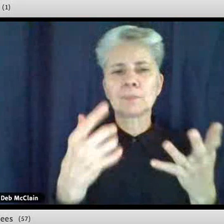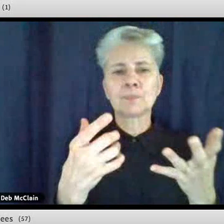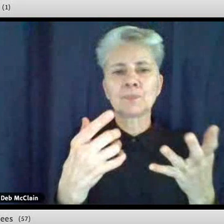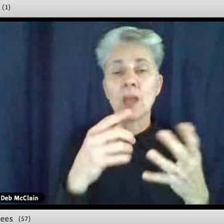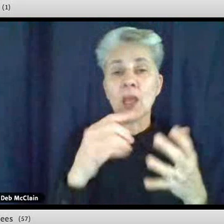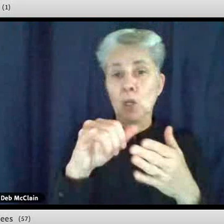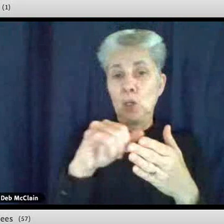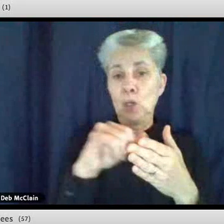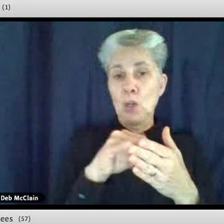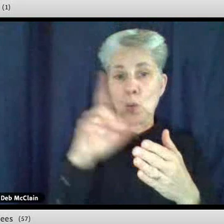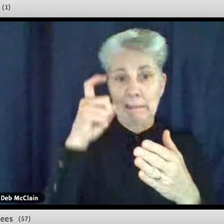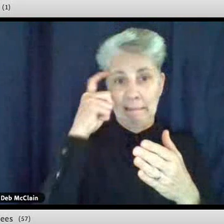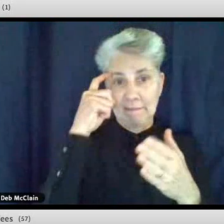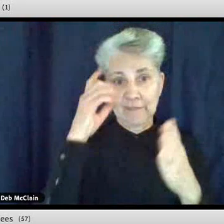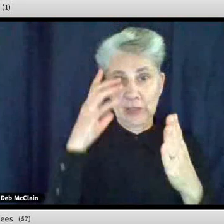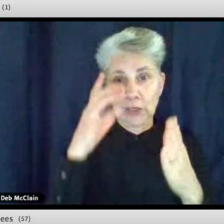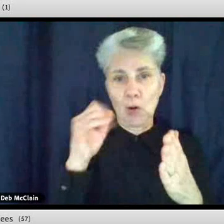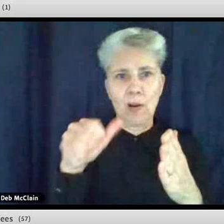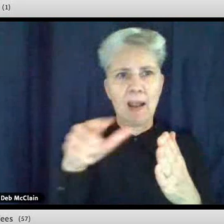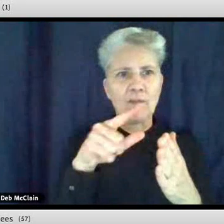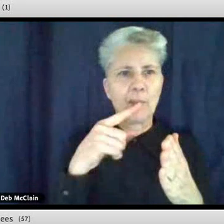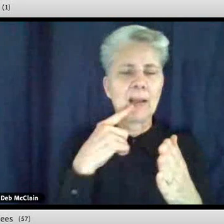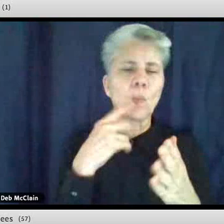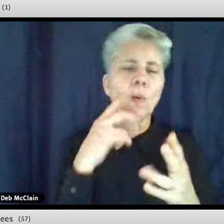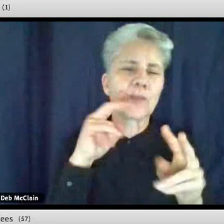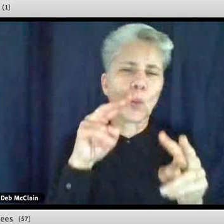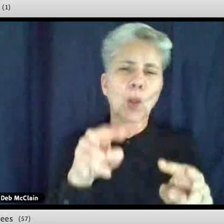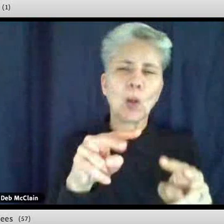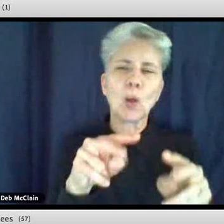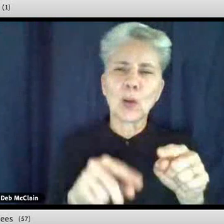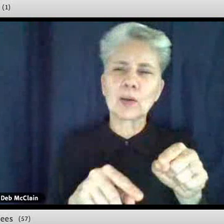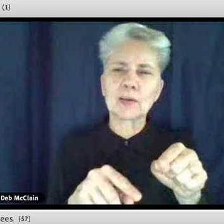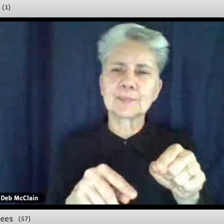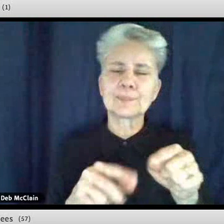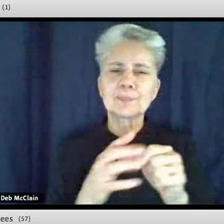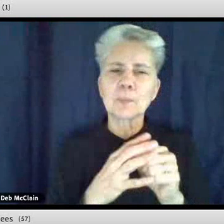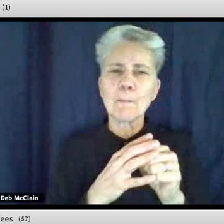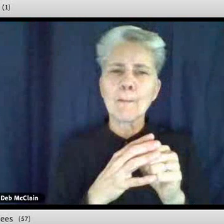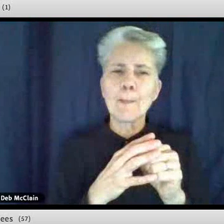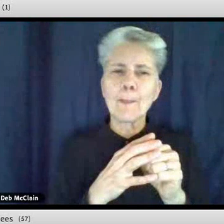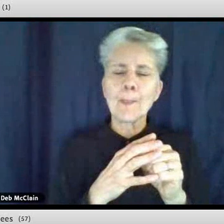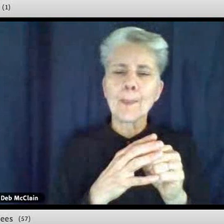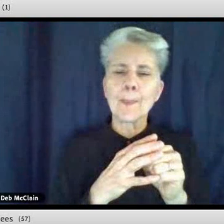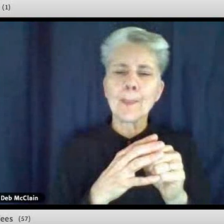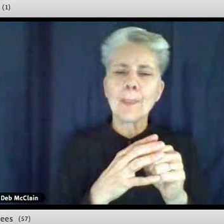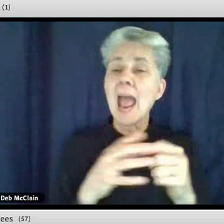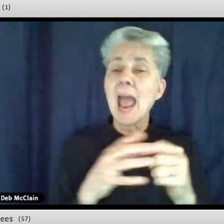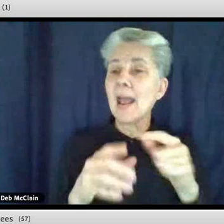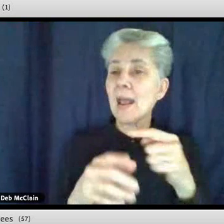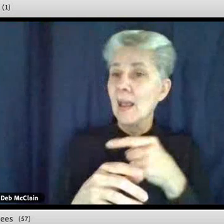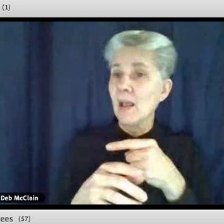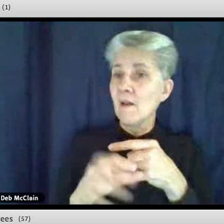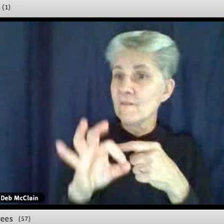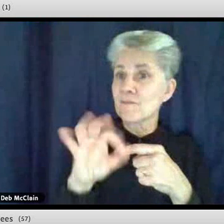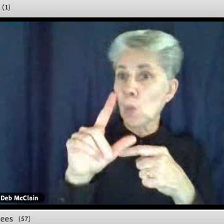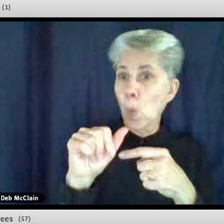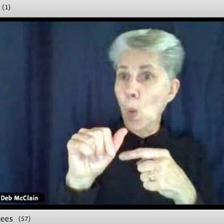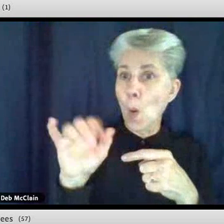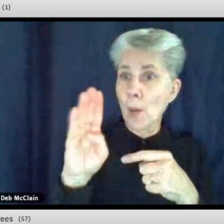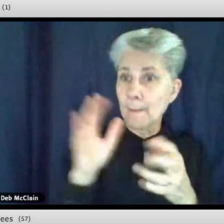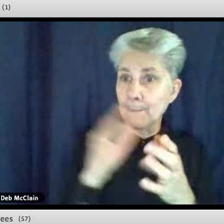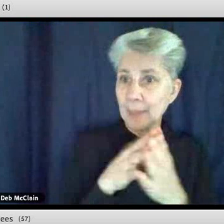governor said everybody should stay home. Well, if you look, they took, and they did this with Florida beaches too. I'm not